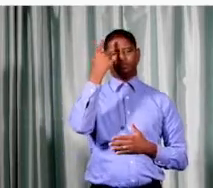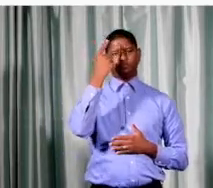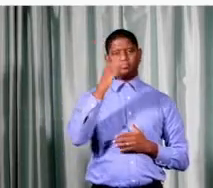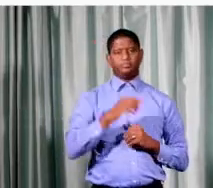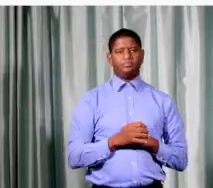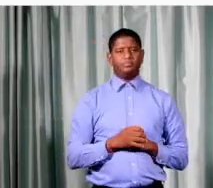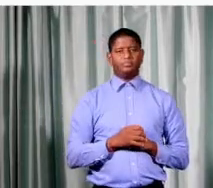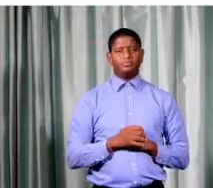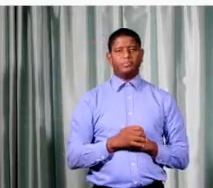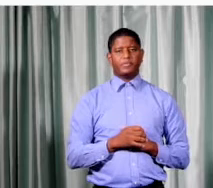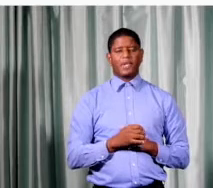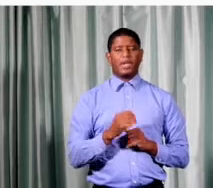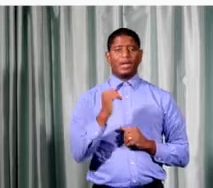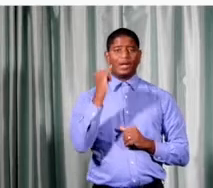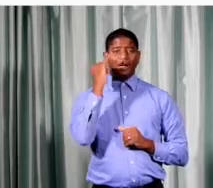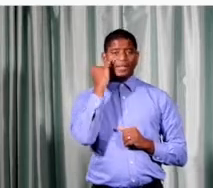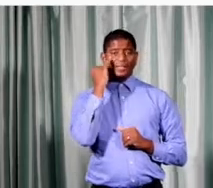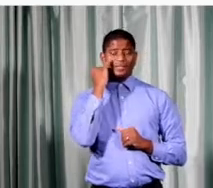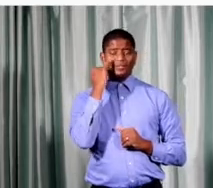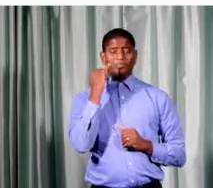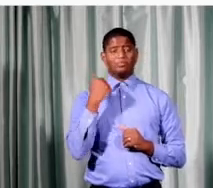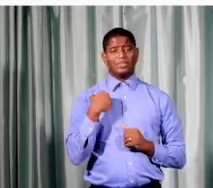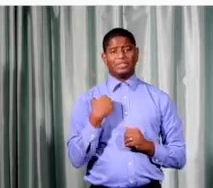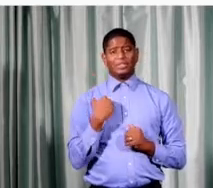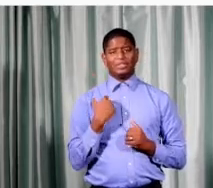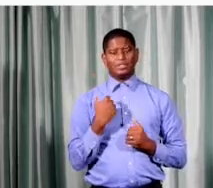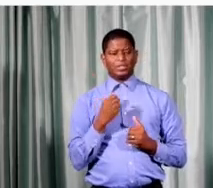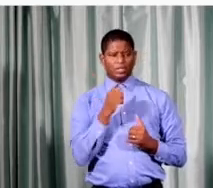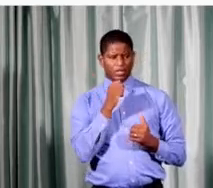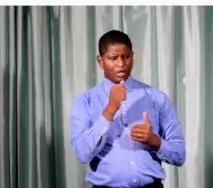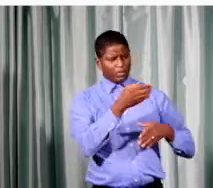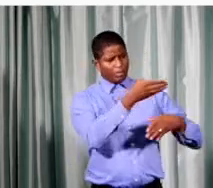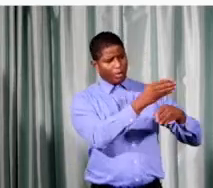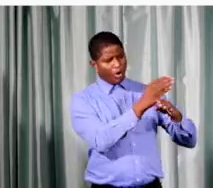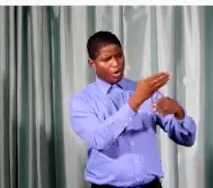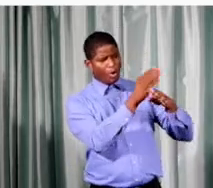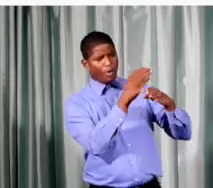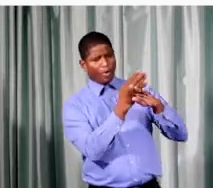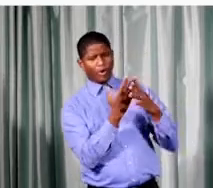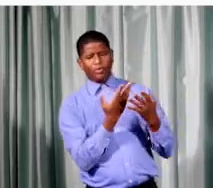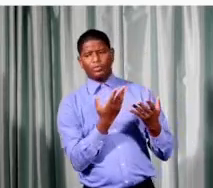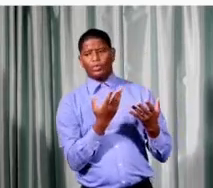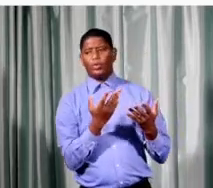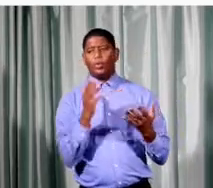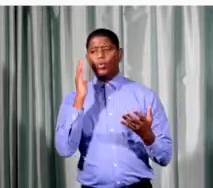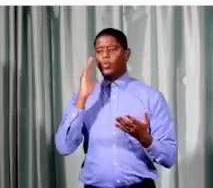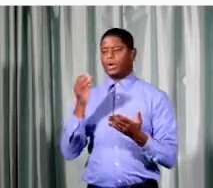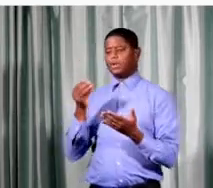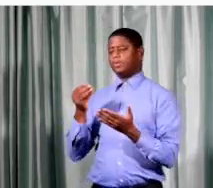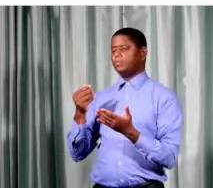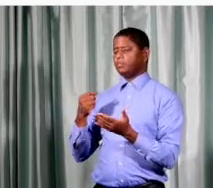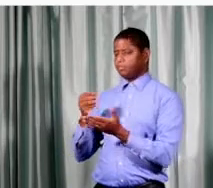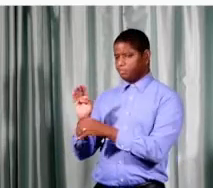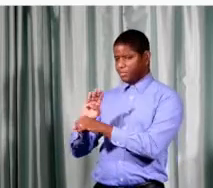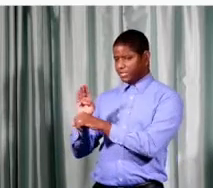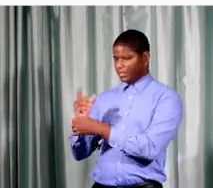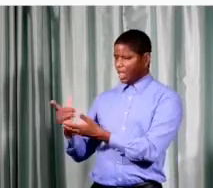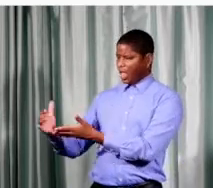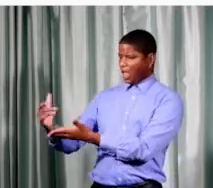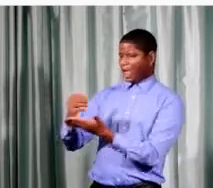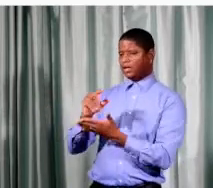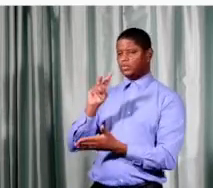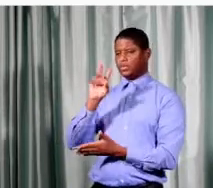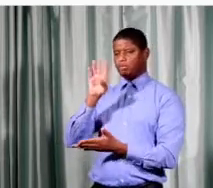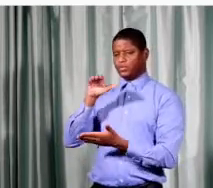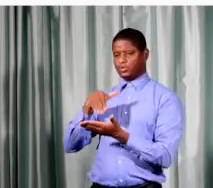generate $24,000, depending on what my expense level is. That may be fine,